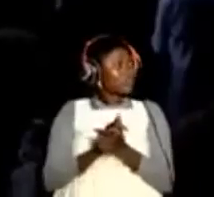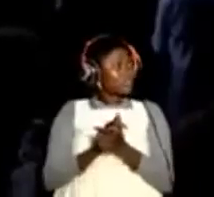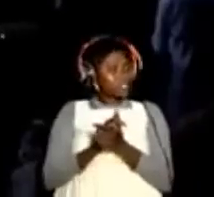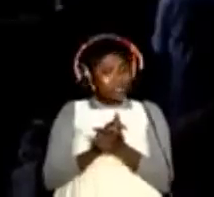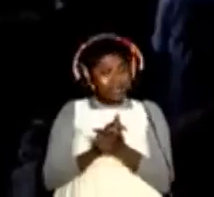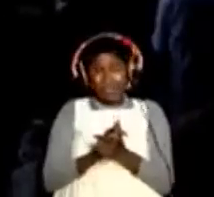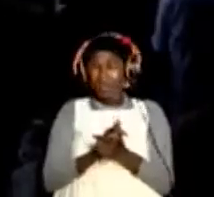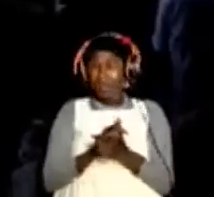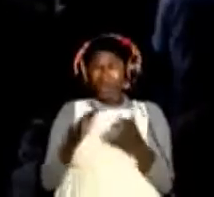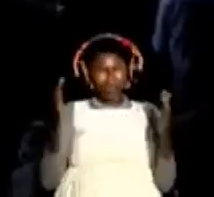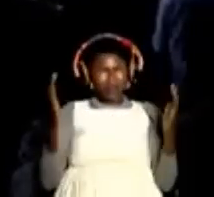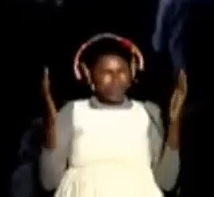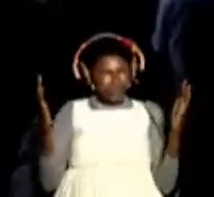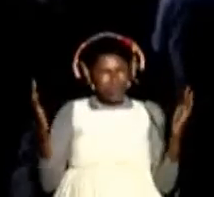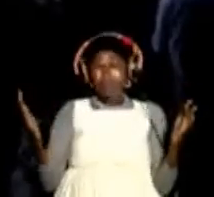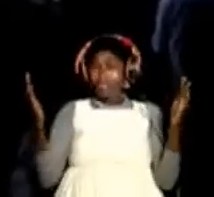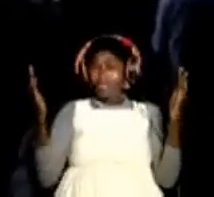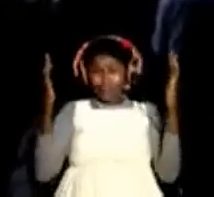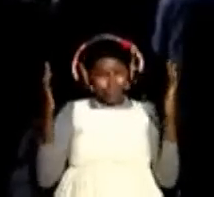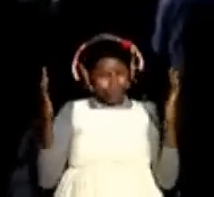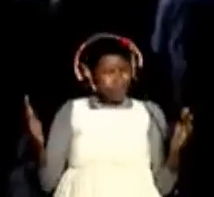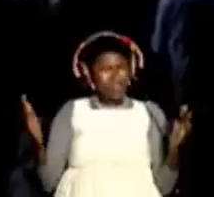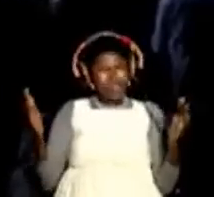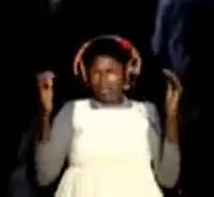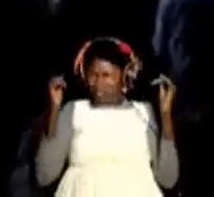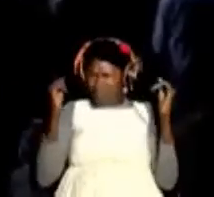prayer, my aim is a